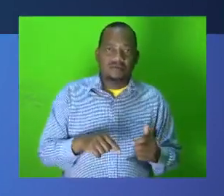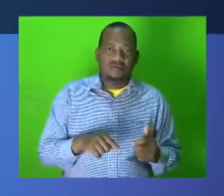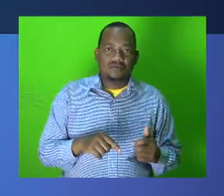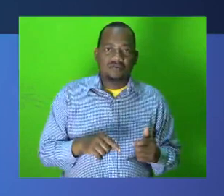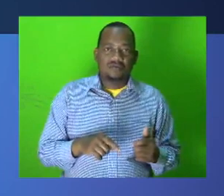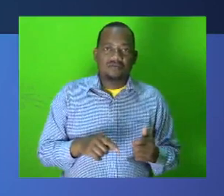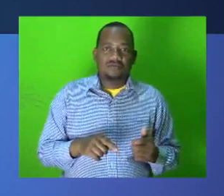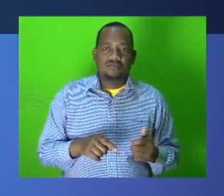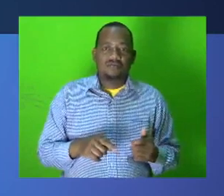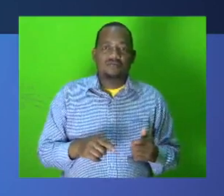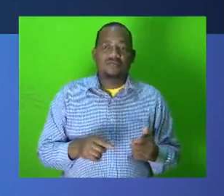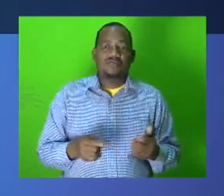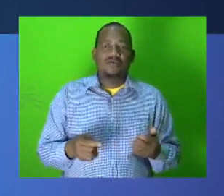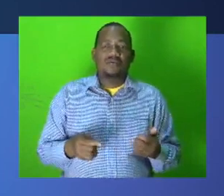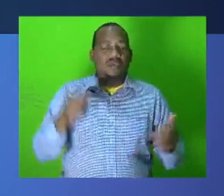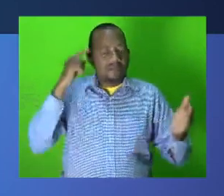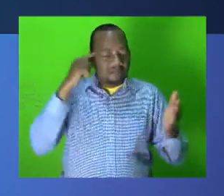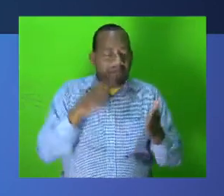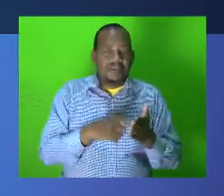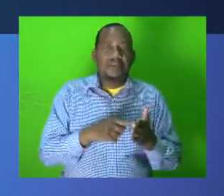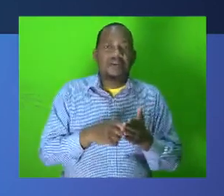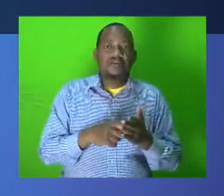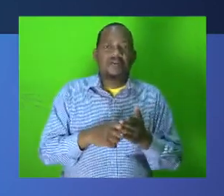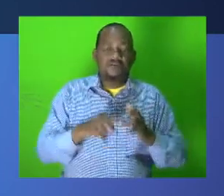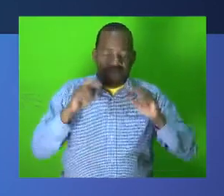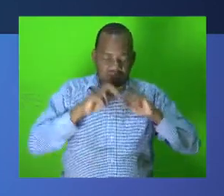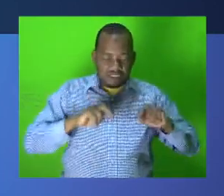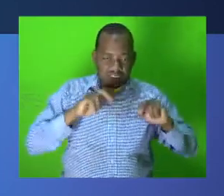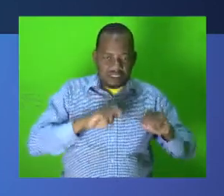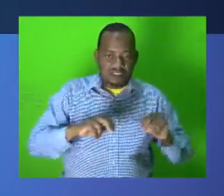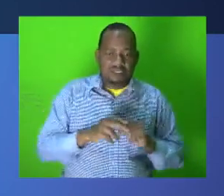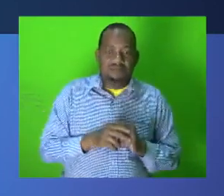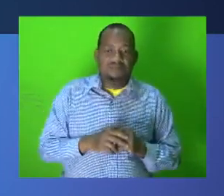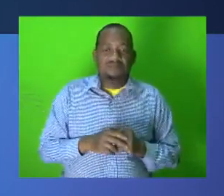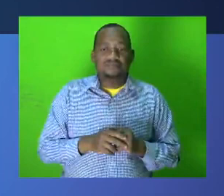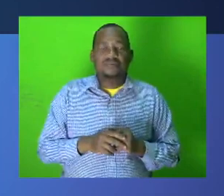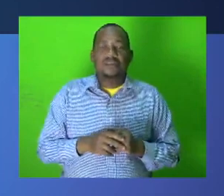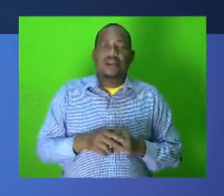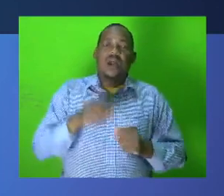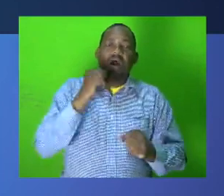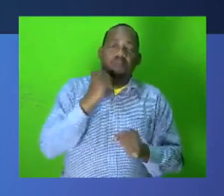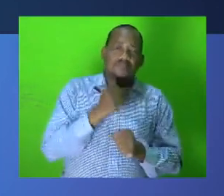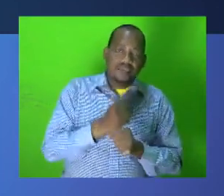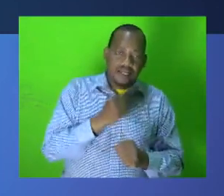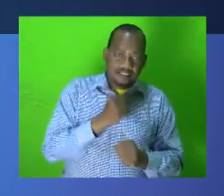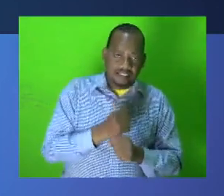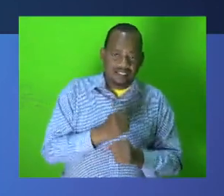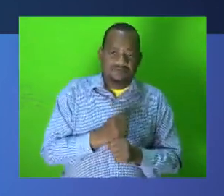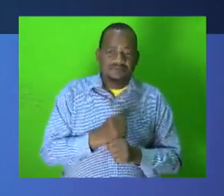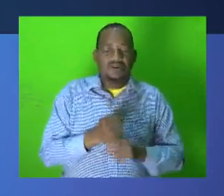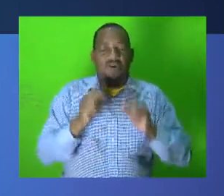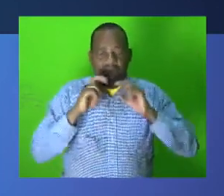as we say, characteristic of a good research, and importance